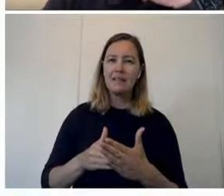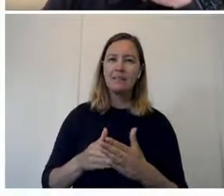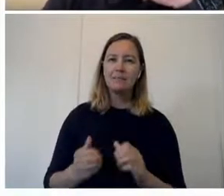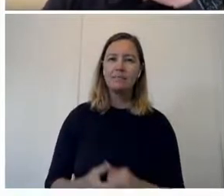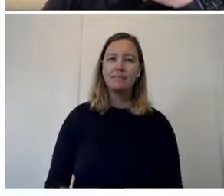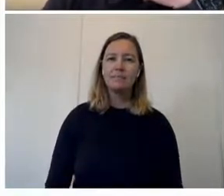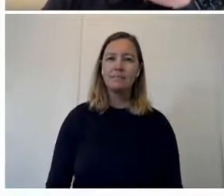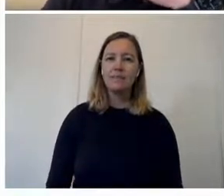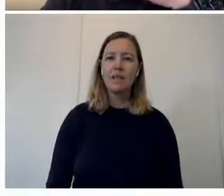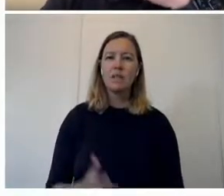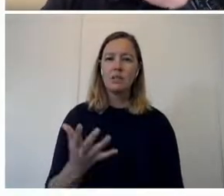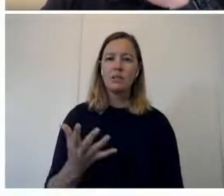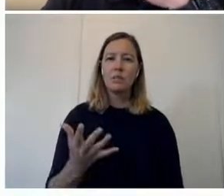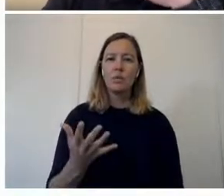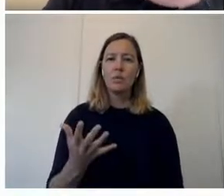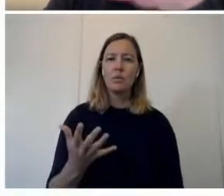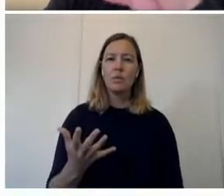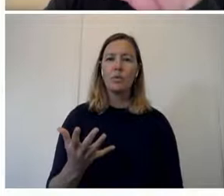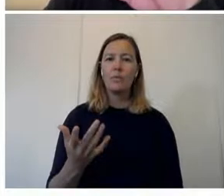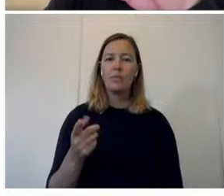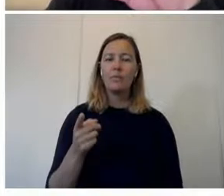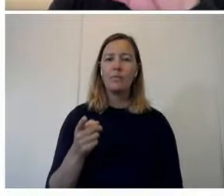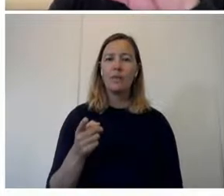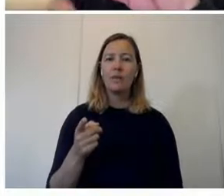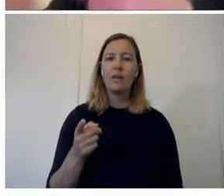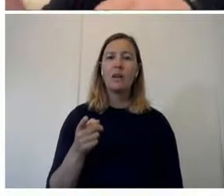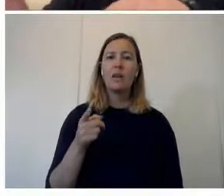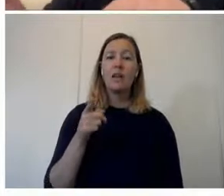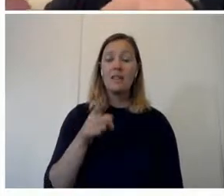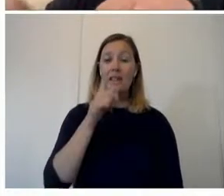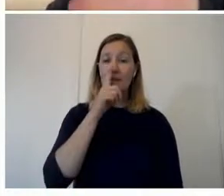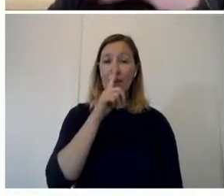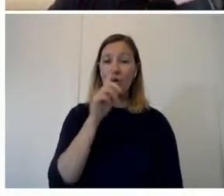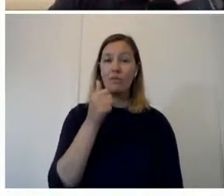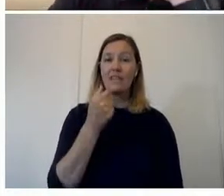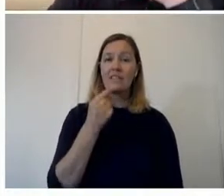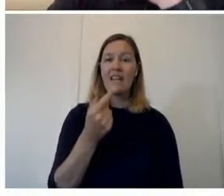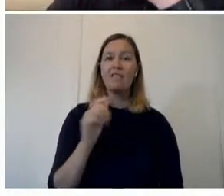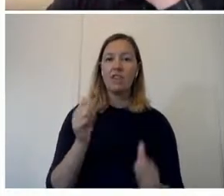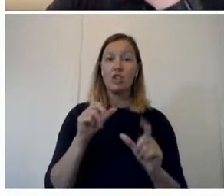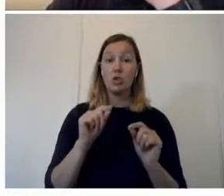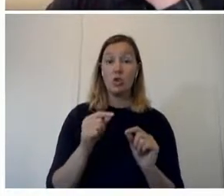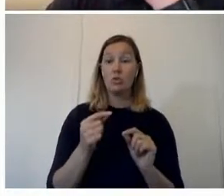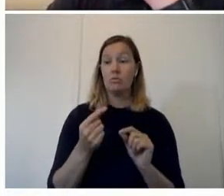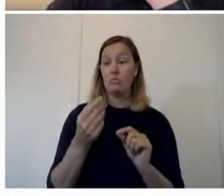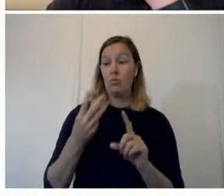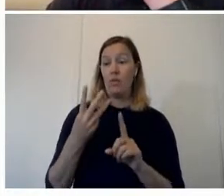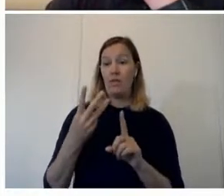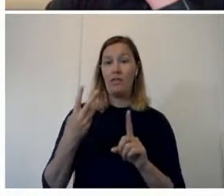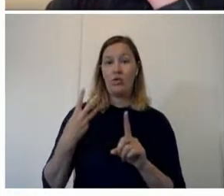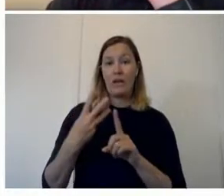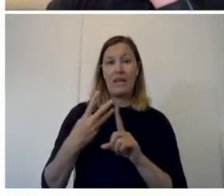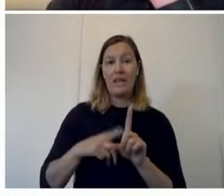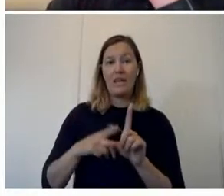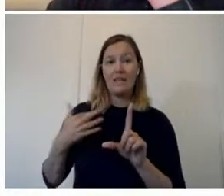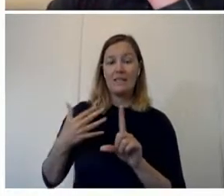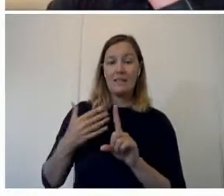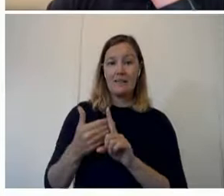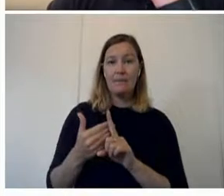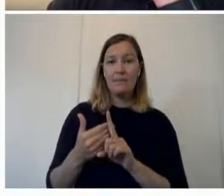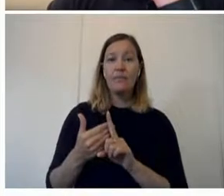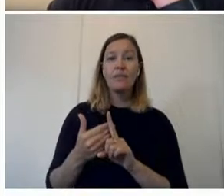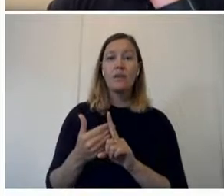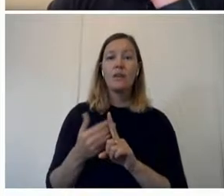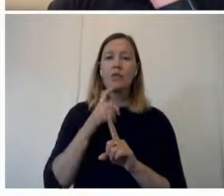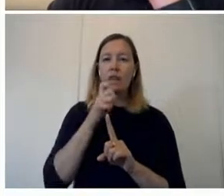that. Now, these are the people that say that they've done it in the past 3 years. That's 85,000. Again, let's